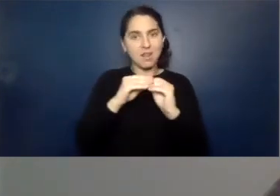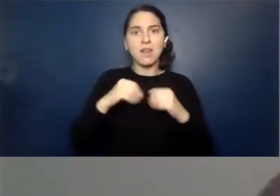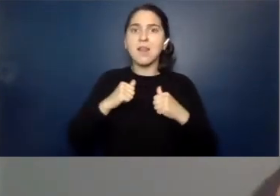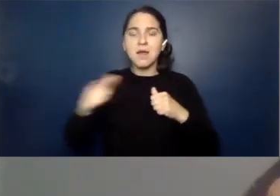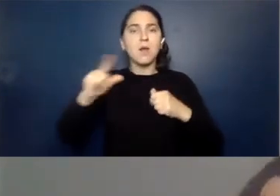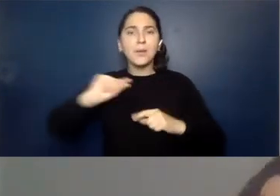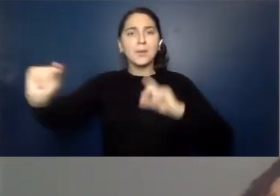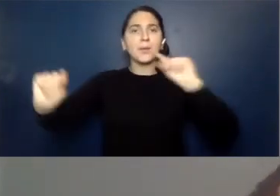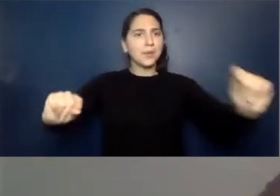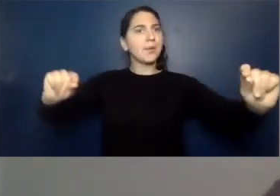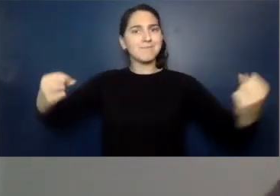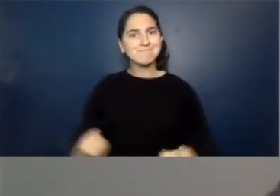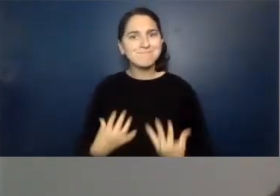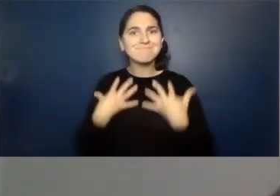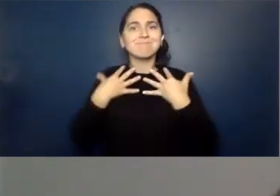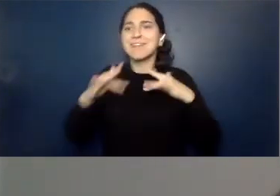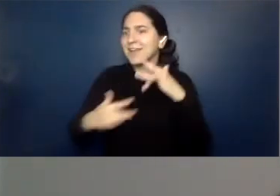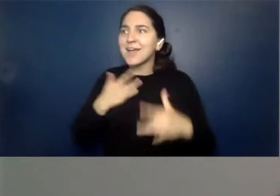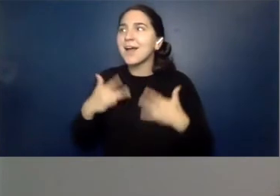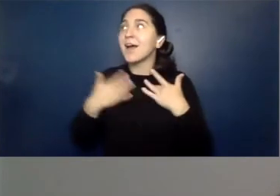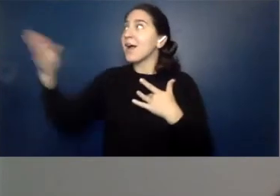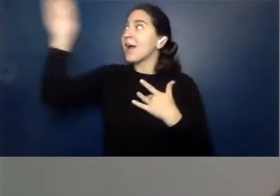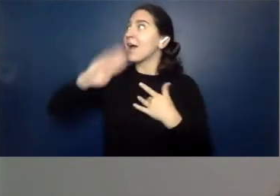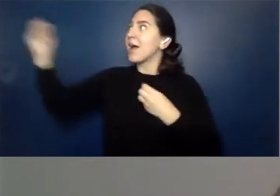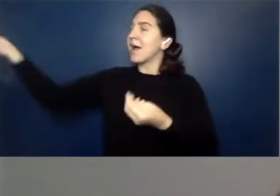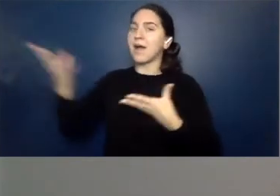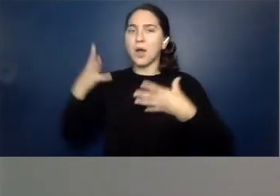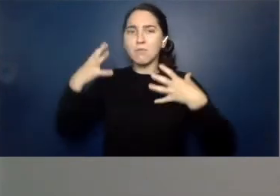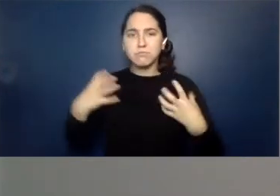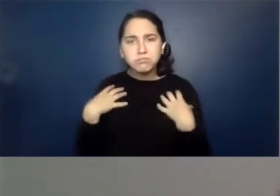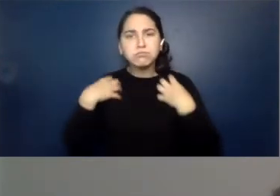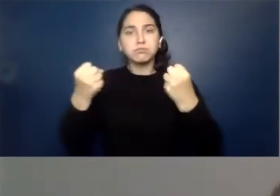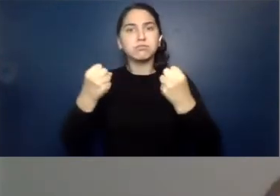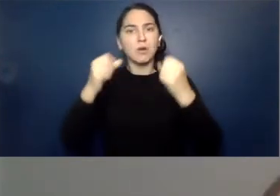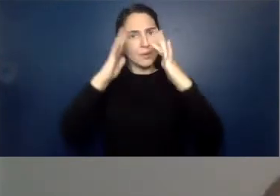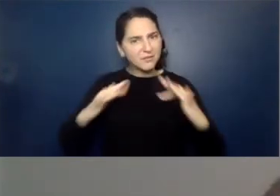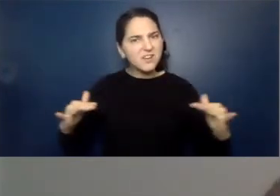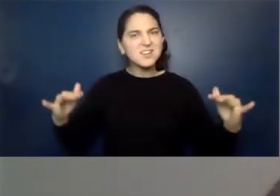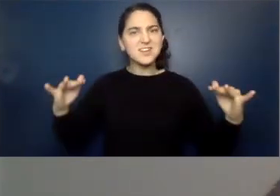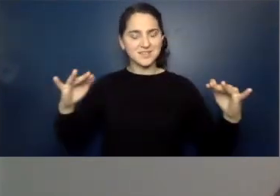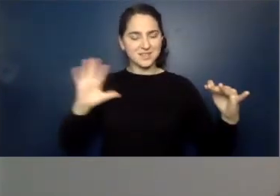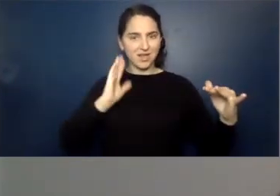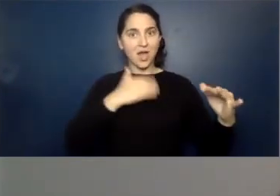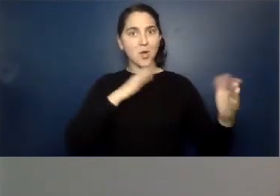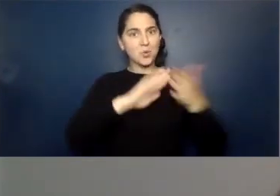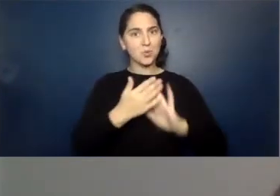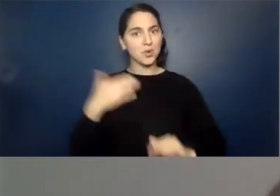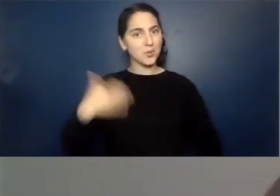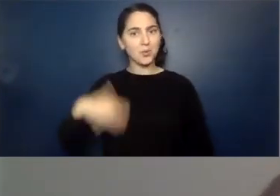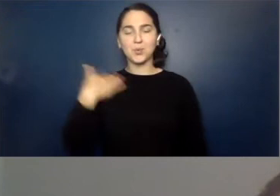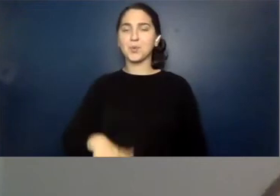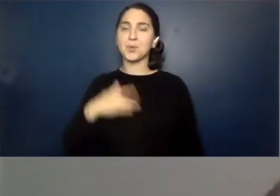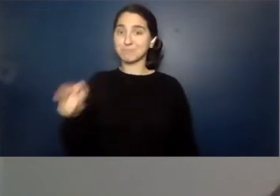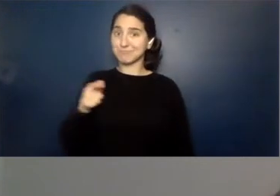main stage. And I think this phrase says what I've been trying to say in very few words and much more